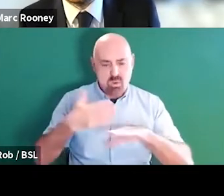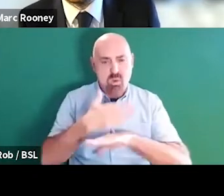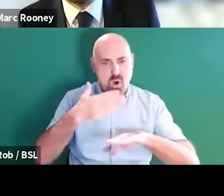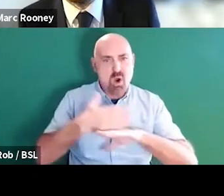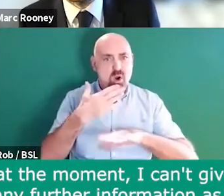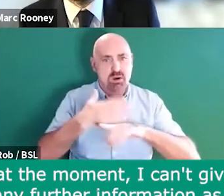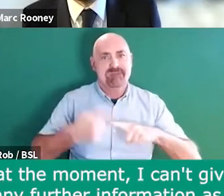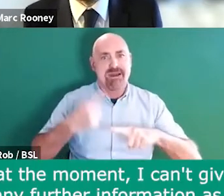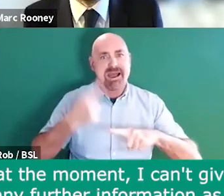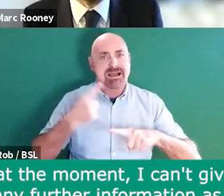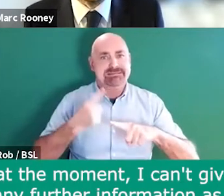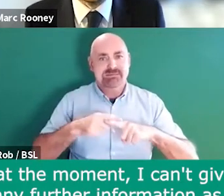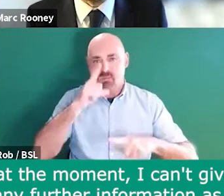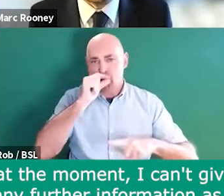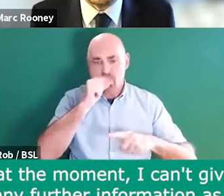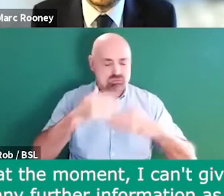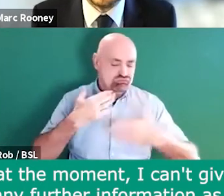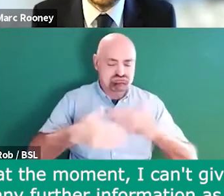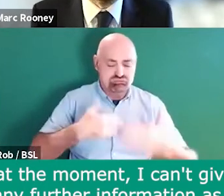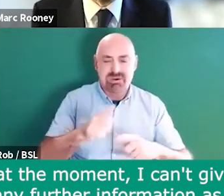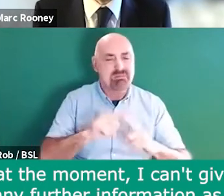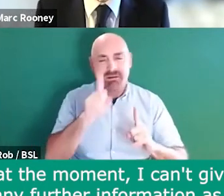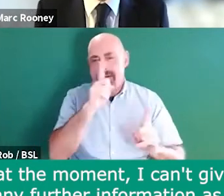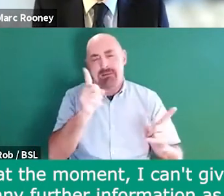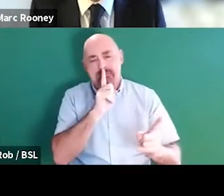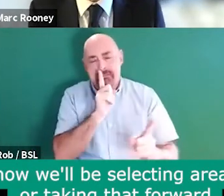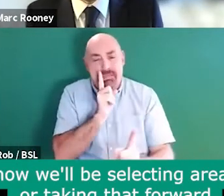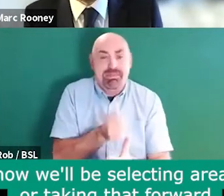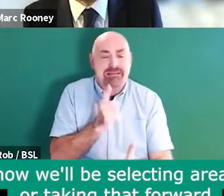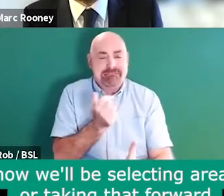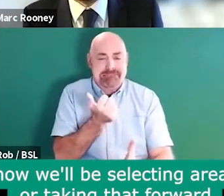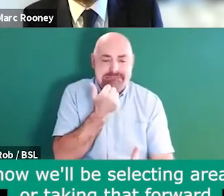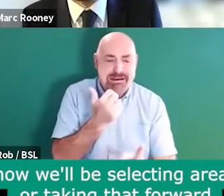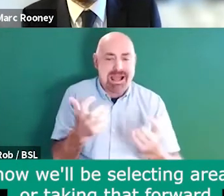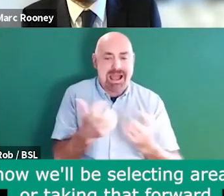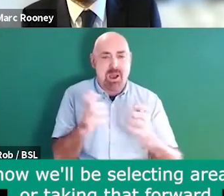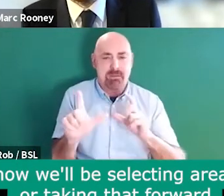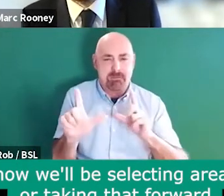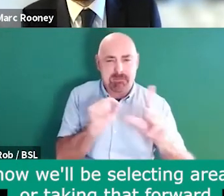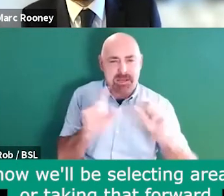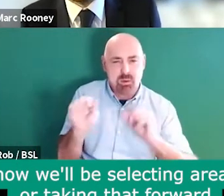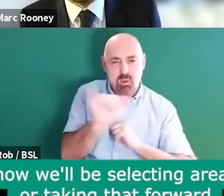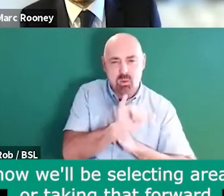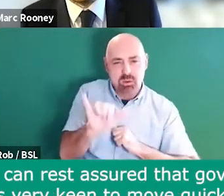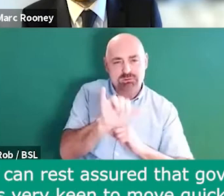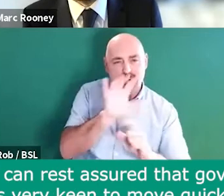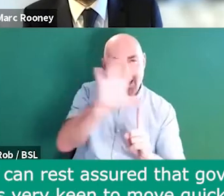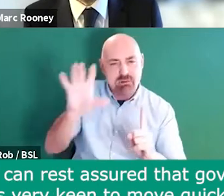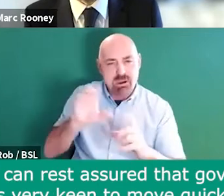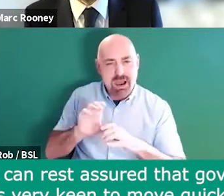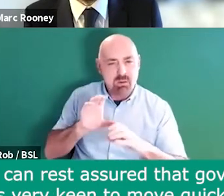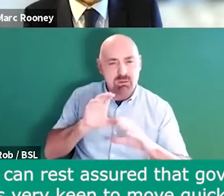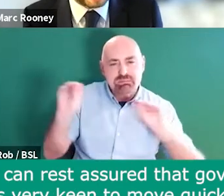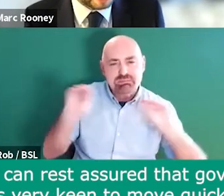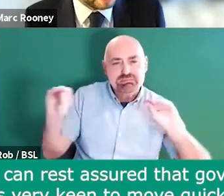can. But at the moment, I can't give you any further information as to how we'll be selecting areas or taking that forward. But you can